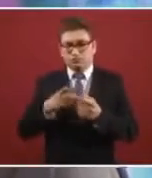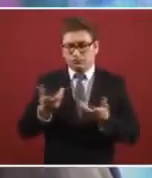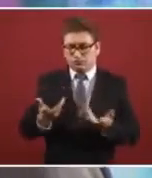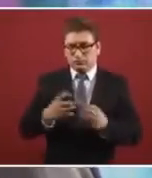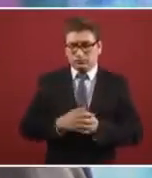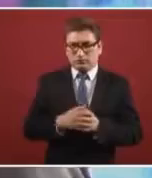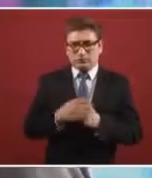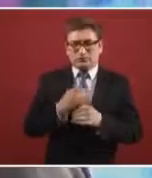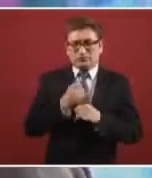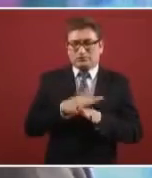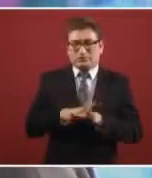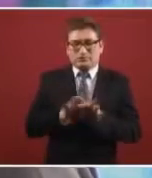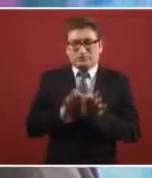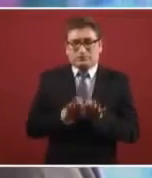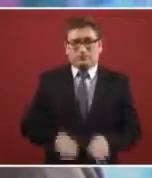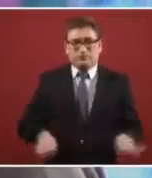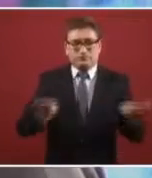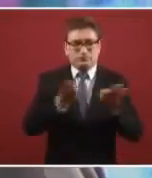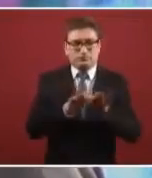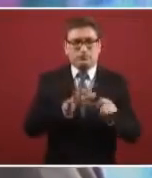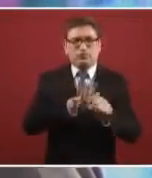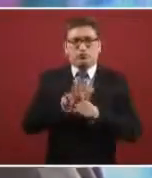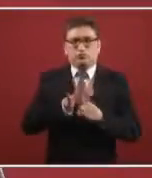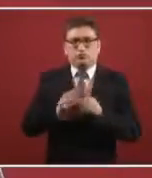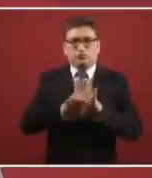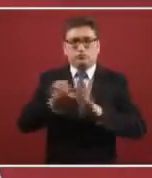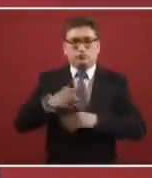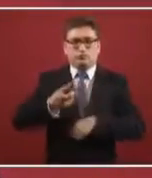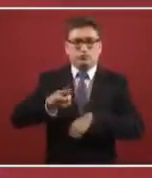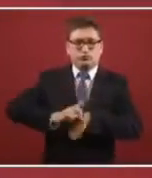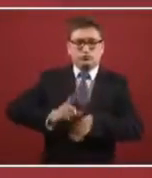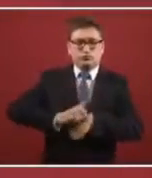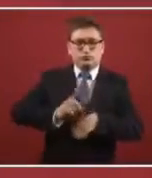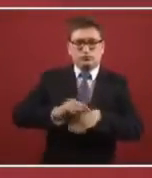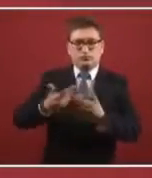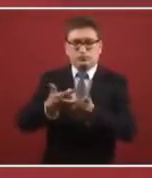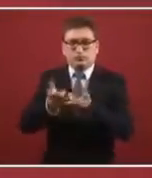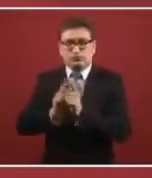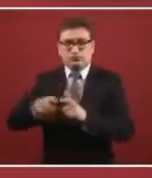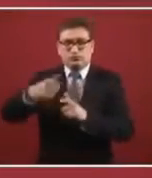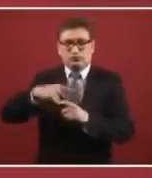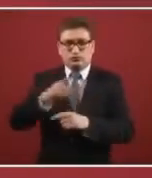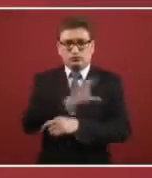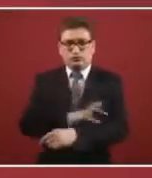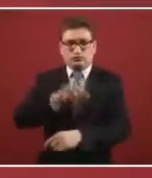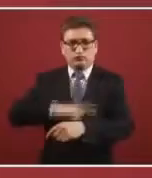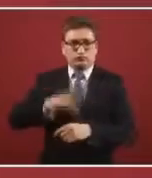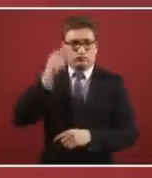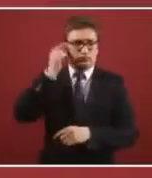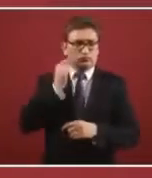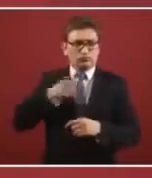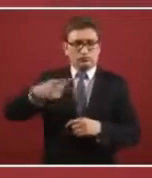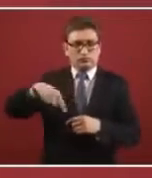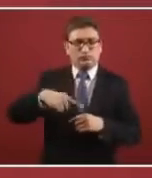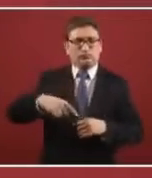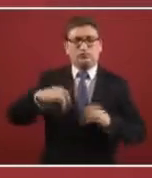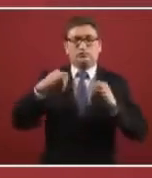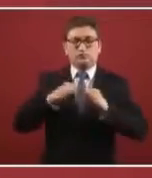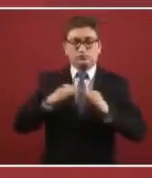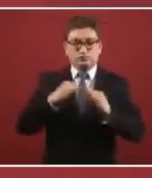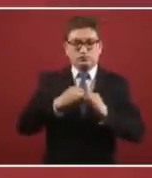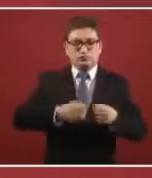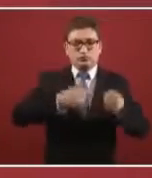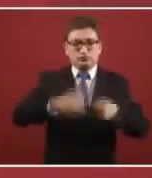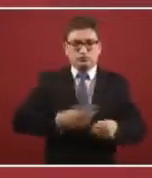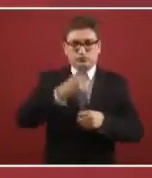tan importante and this como son information las that was bitácoras omitted del grupo de coordinación from the group Guerrero of que coordination articulaba todas las Guerrero that was instituciones de seguridad articulating